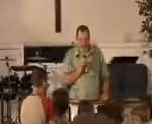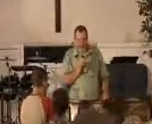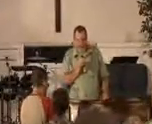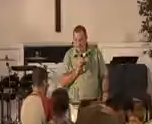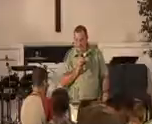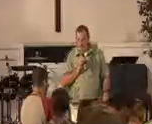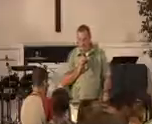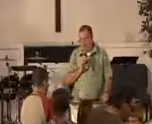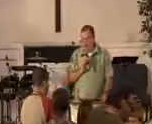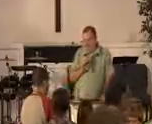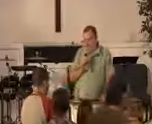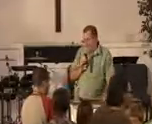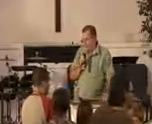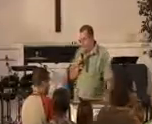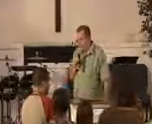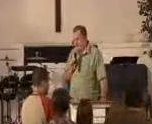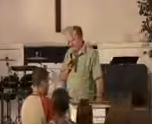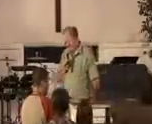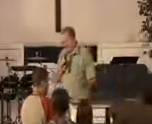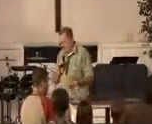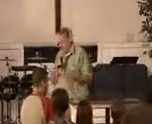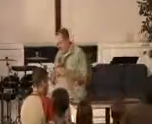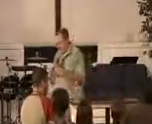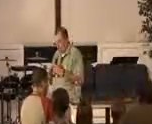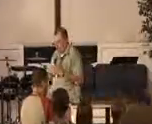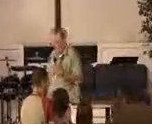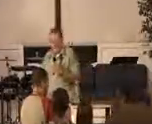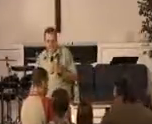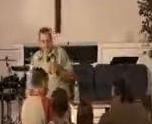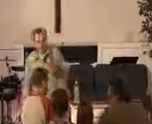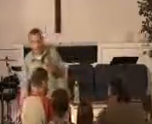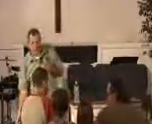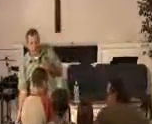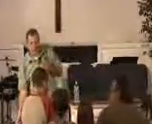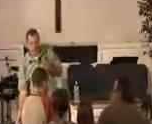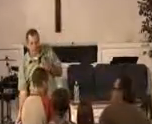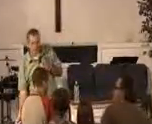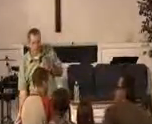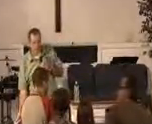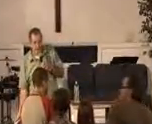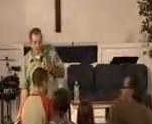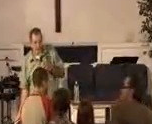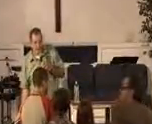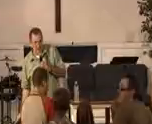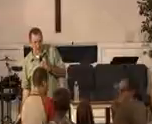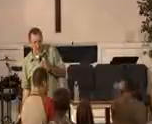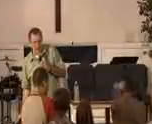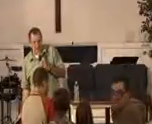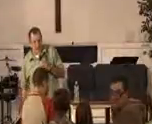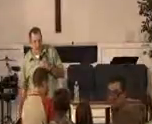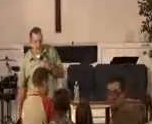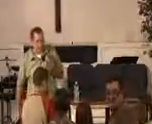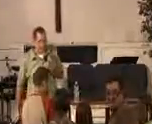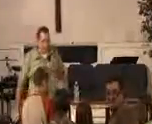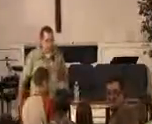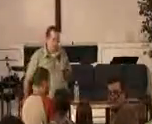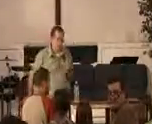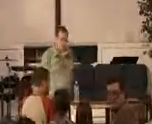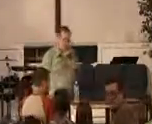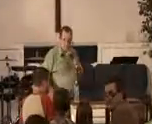I'm not ashamed. I'm going to take my stand. I'm not going to be silenced. I'm not going to be kept